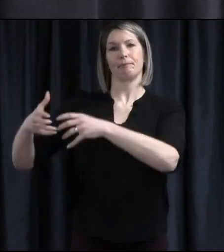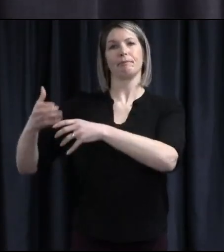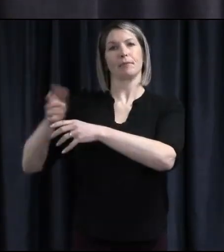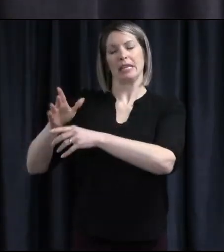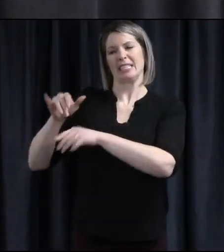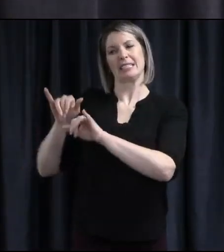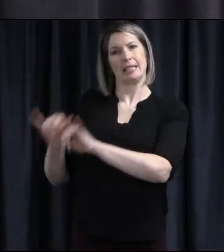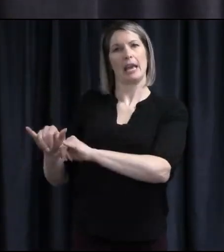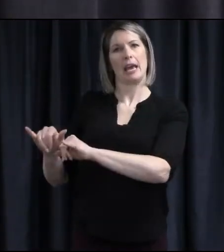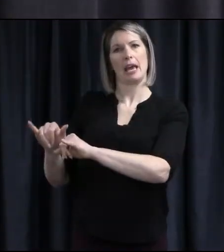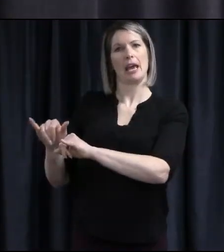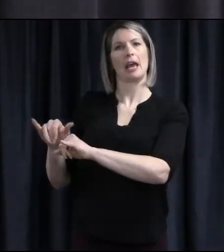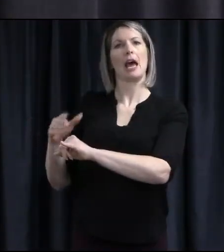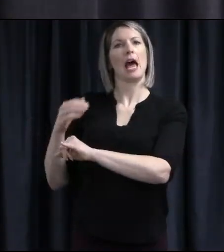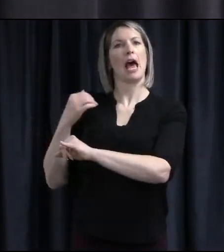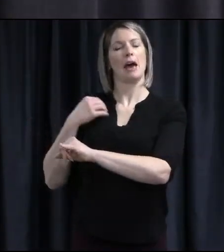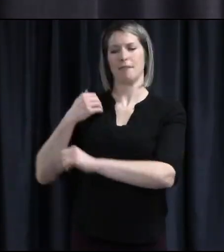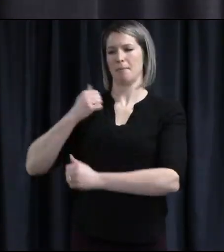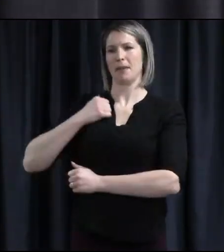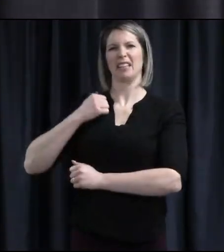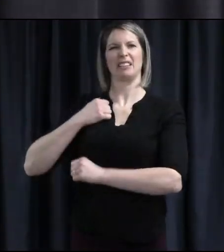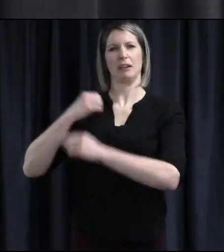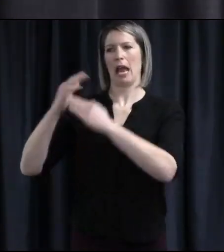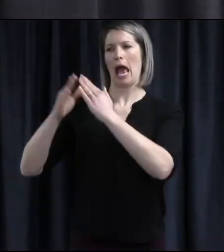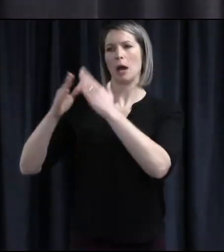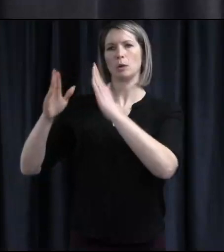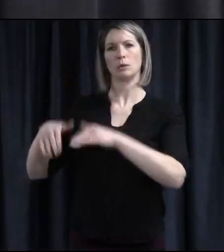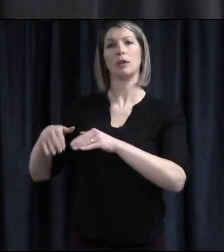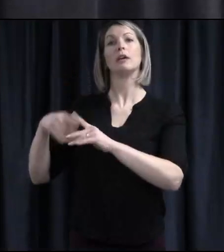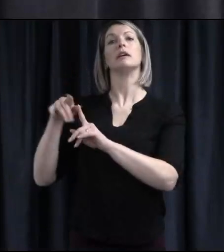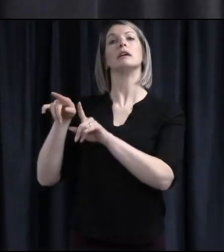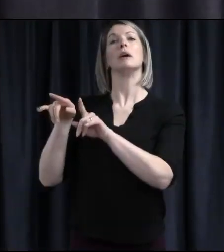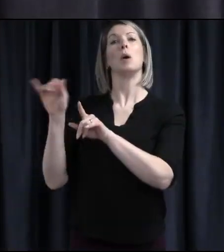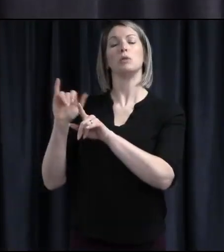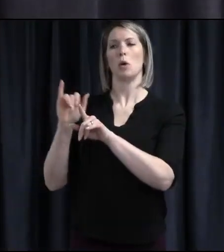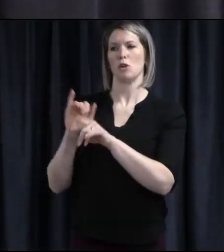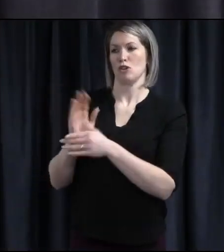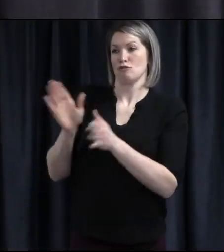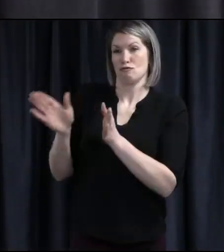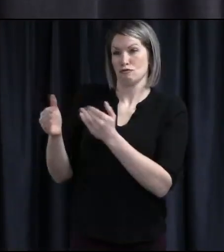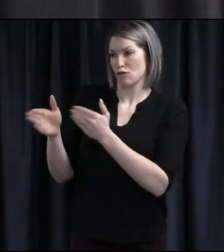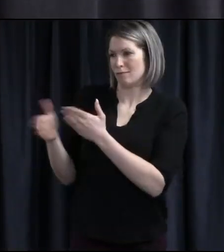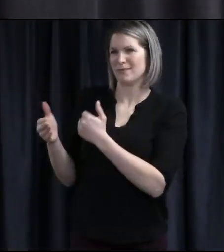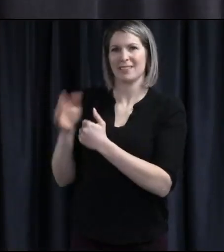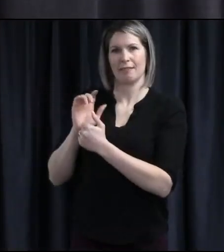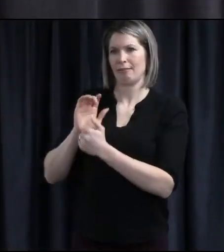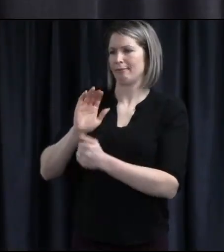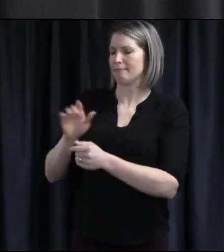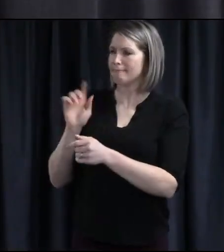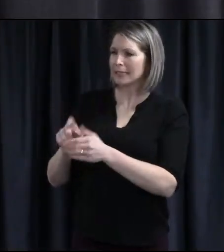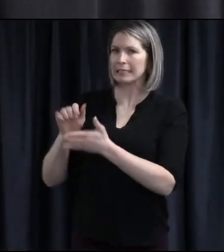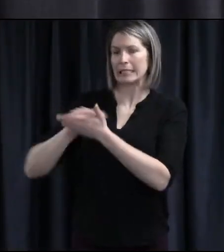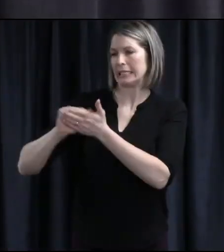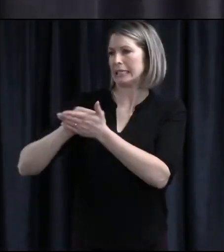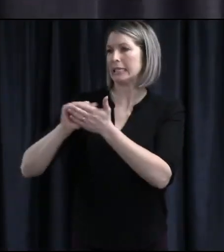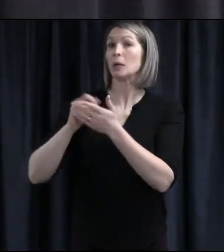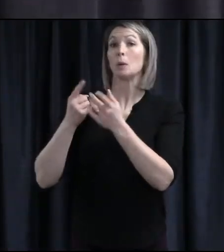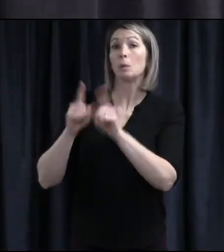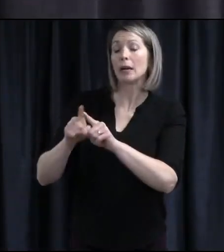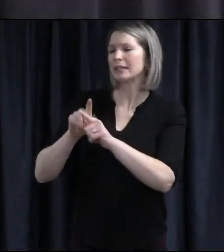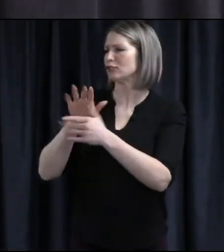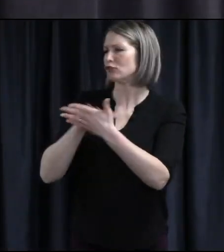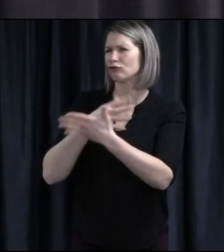barracks that would be used, rooms, even to the schedule of those rooms in terms of cleaning, when they would be